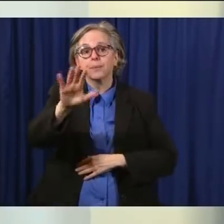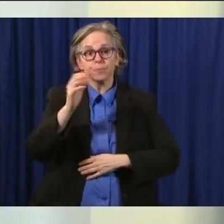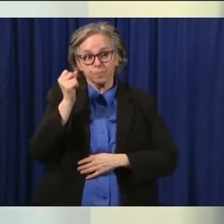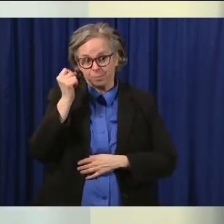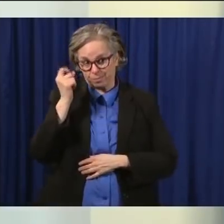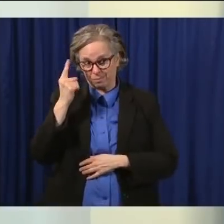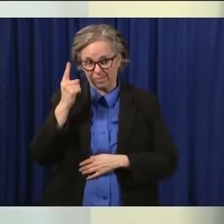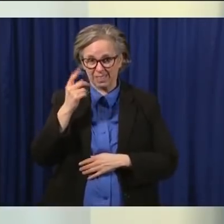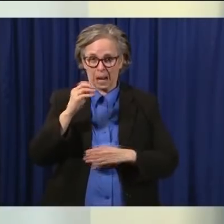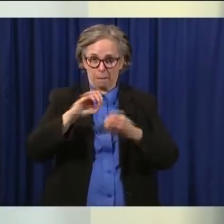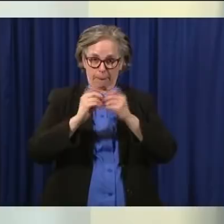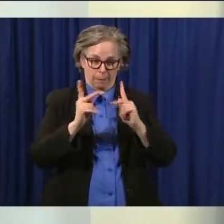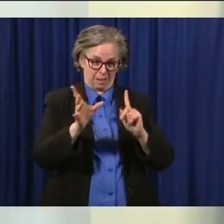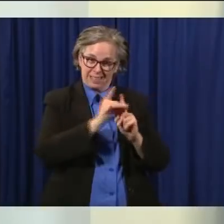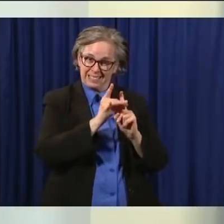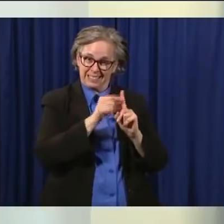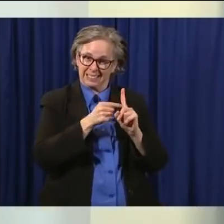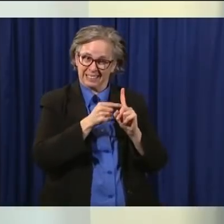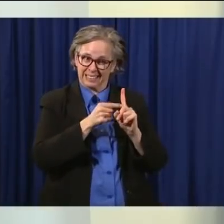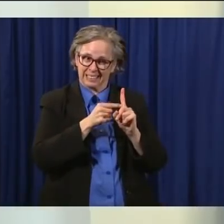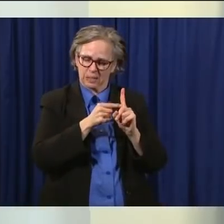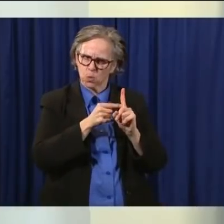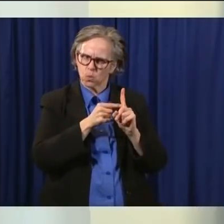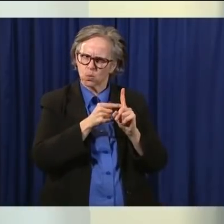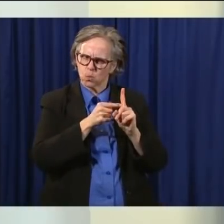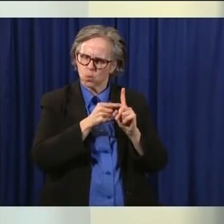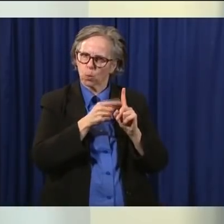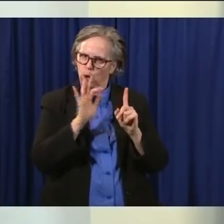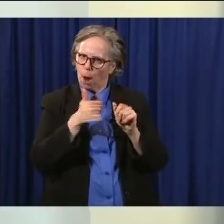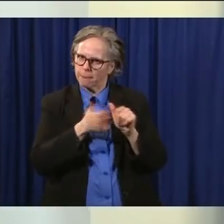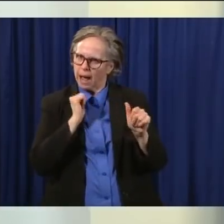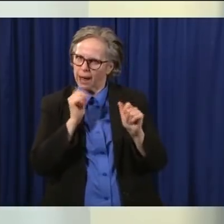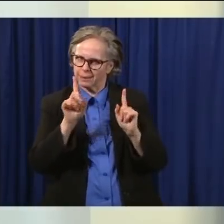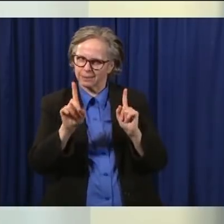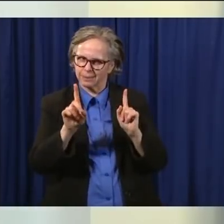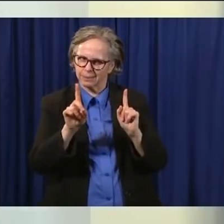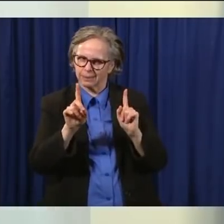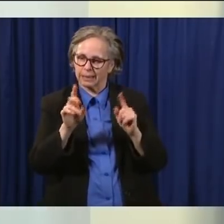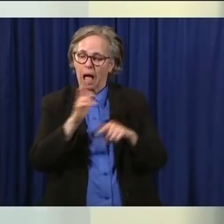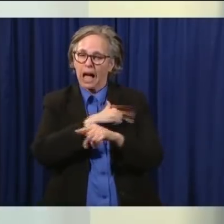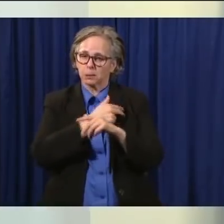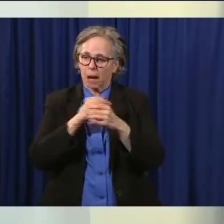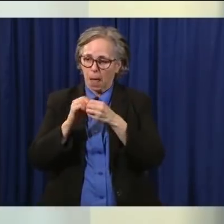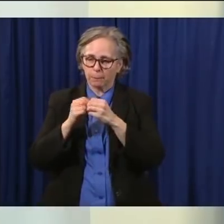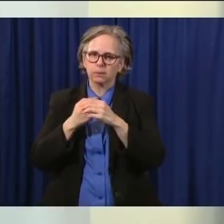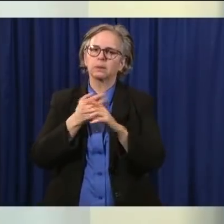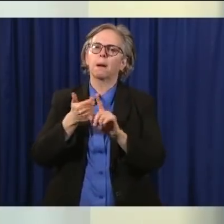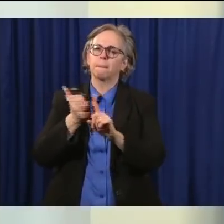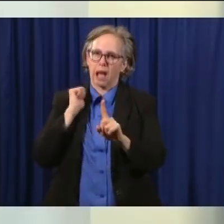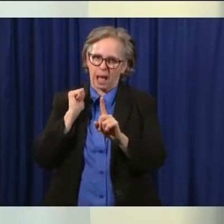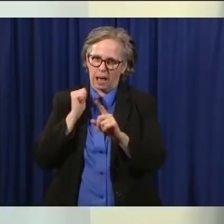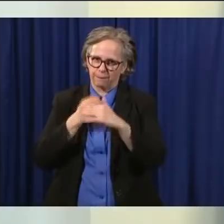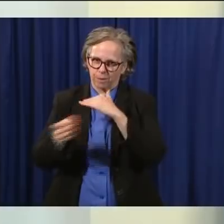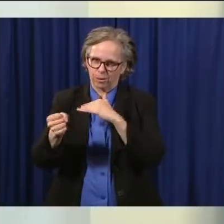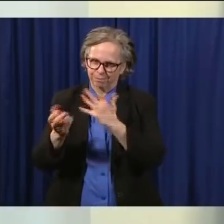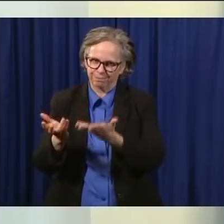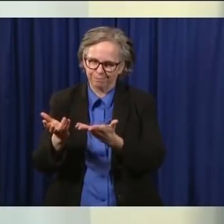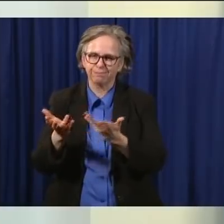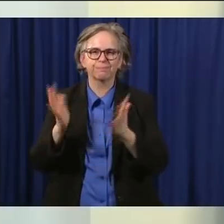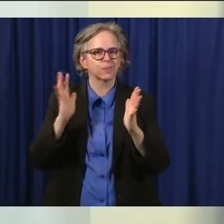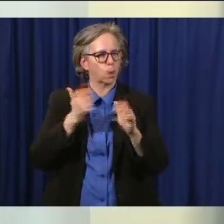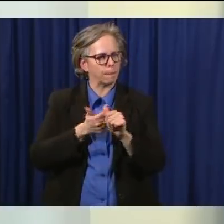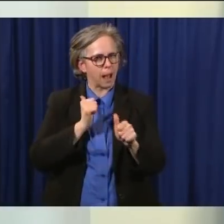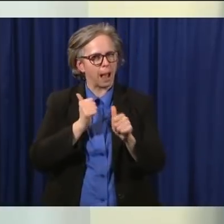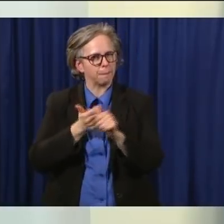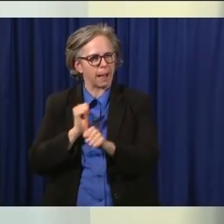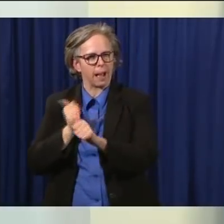Hospitalizations lag, there being a case again, and the deaths lag. So while I can't say anything about one given day, I certainly, and